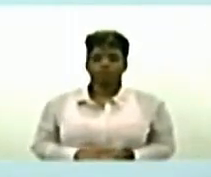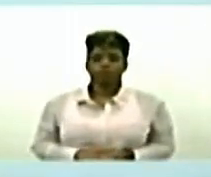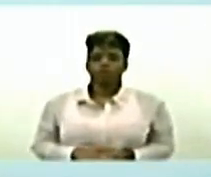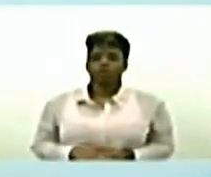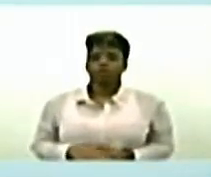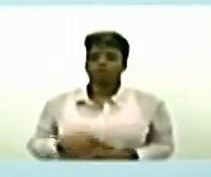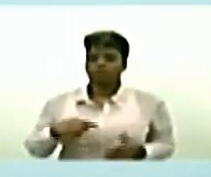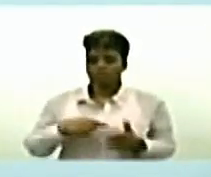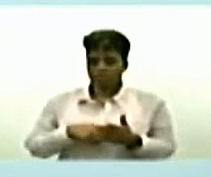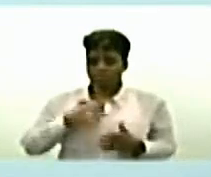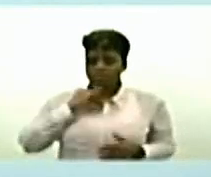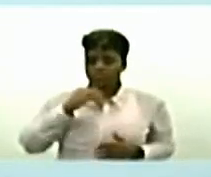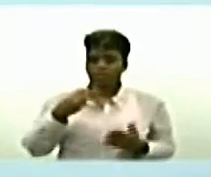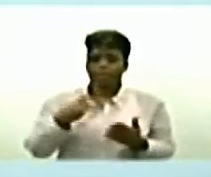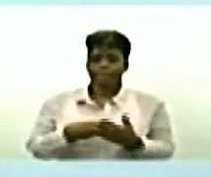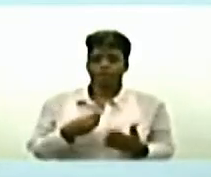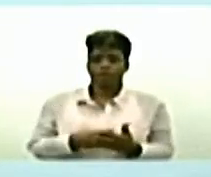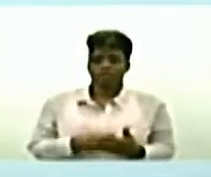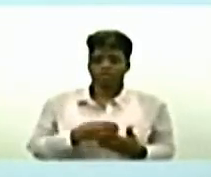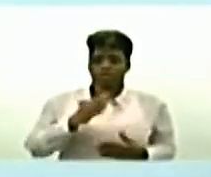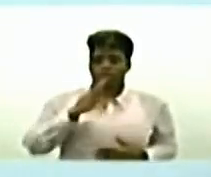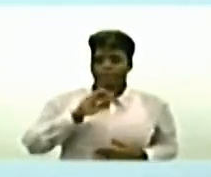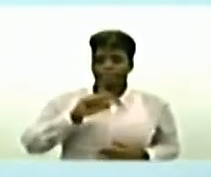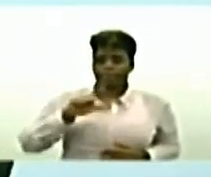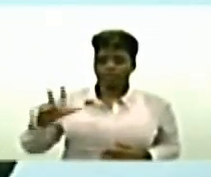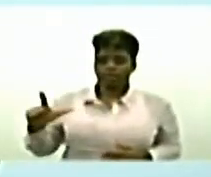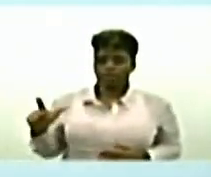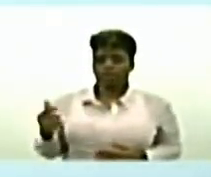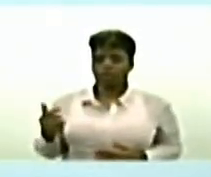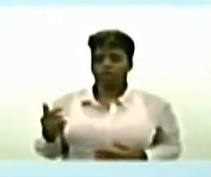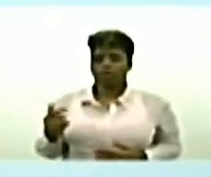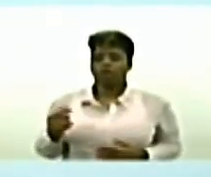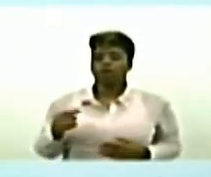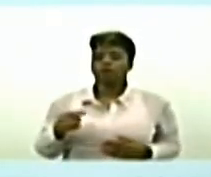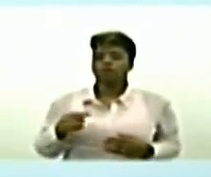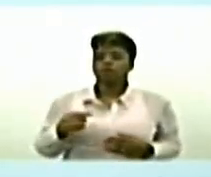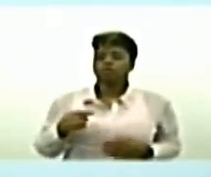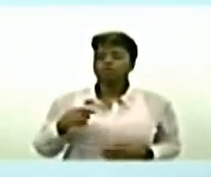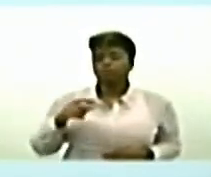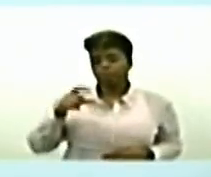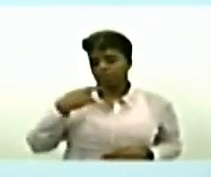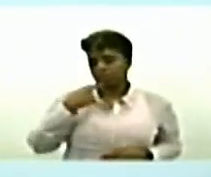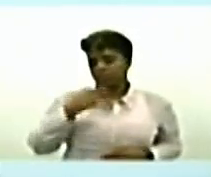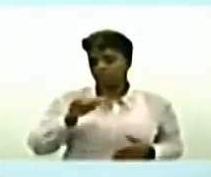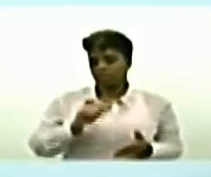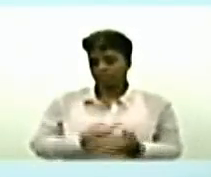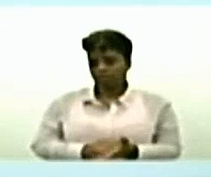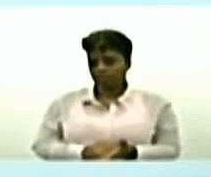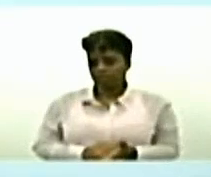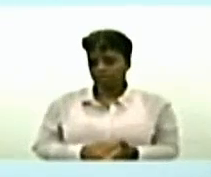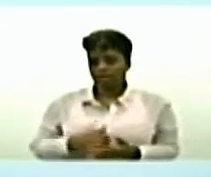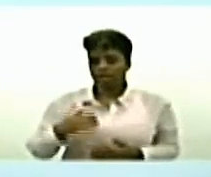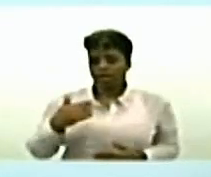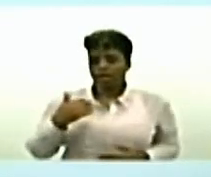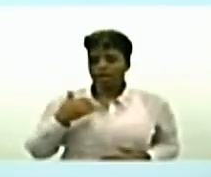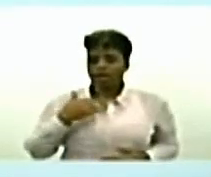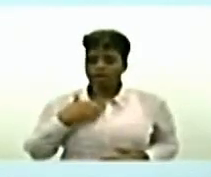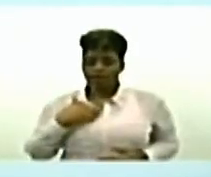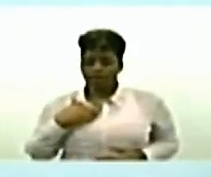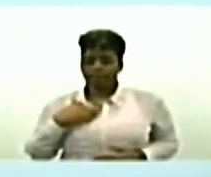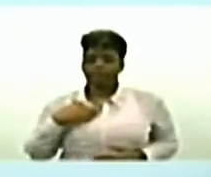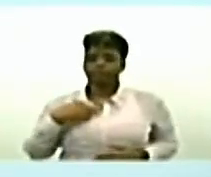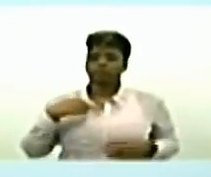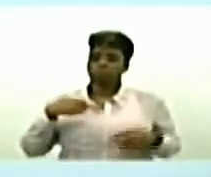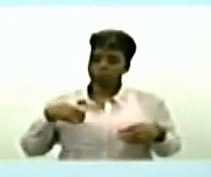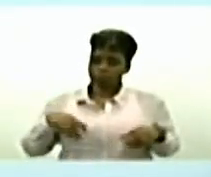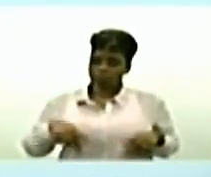is a money bill, I wish to indicate that we have the Speaker's certificate, which gives me the